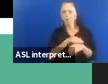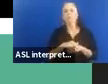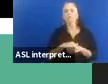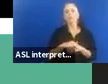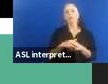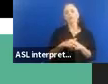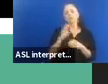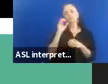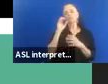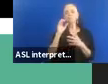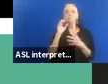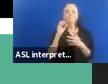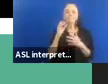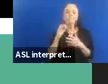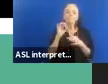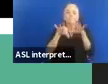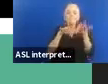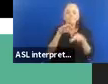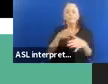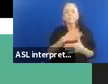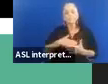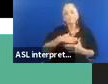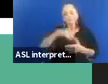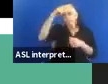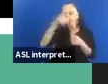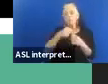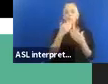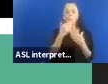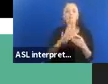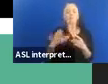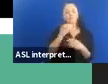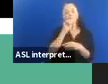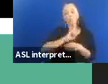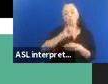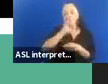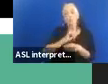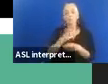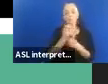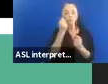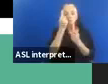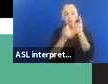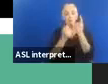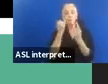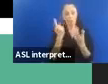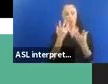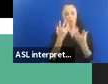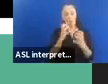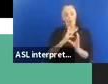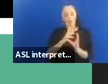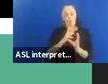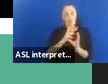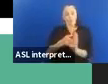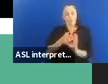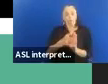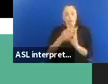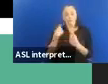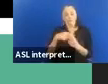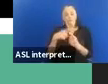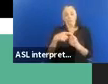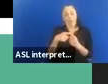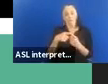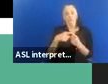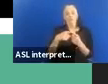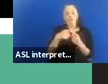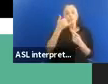mind. We want to thank you for your patience and your understanding. If you have friends that would like to access the Spanish line through the dial-in